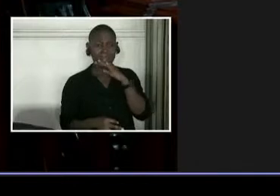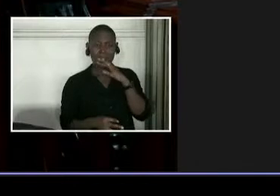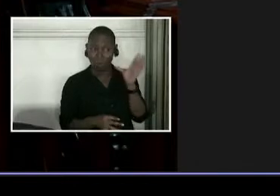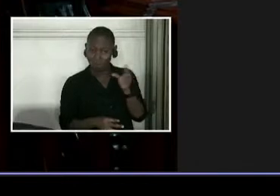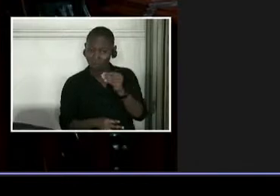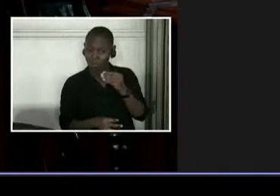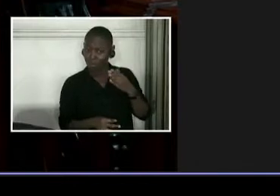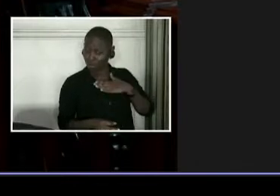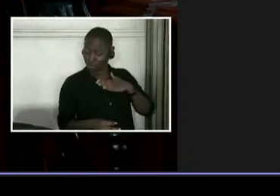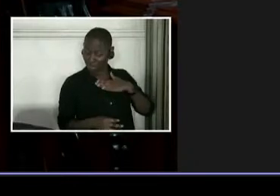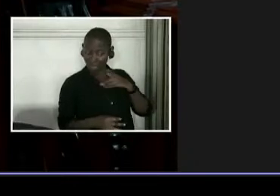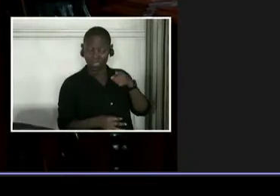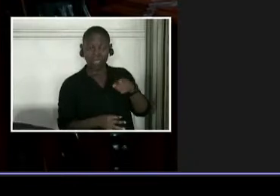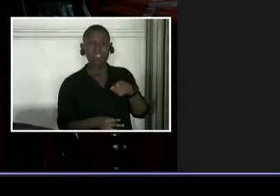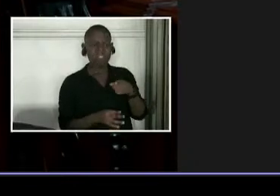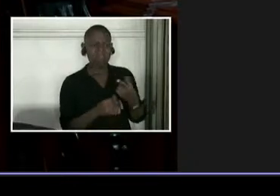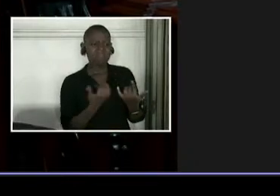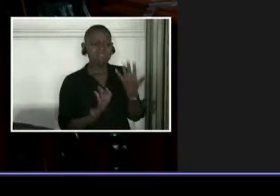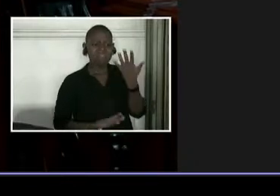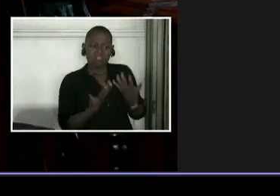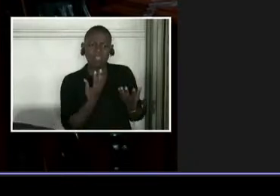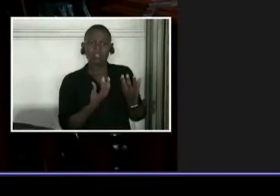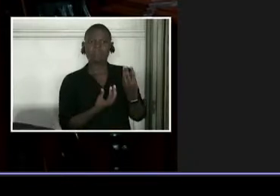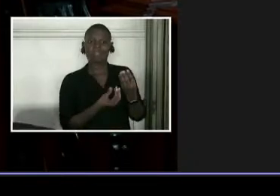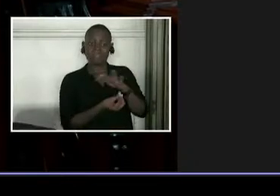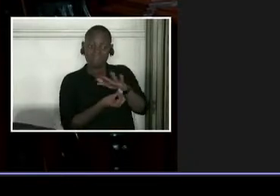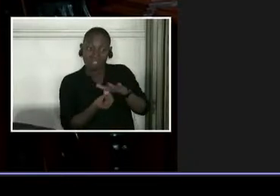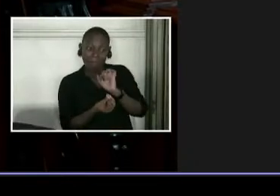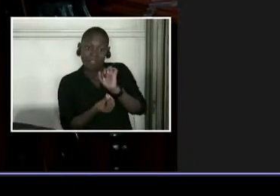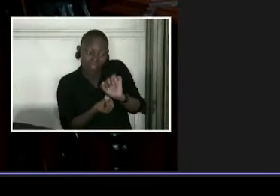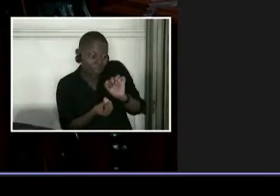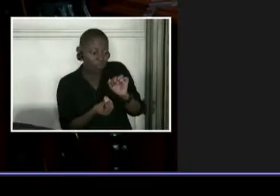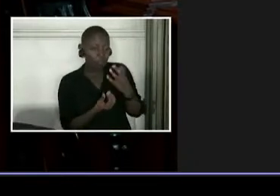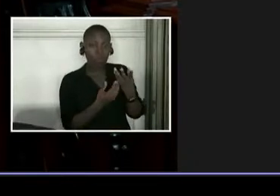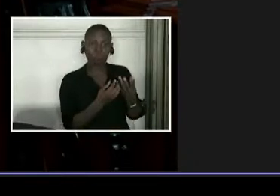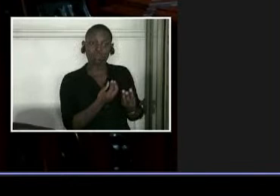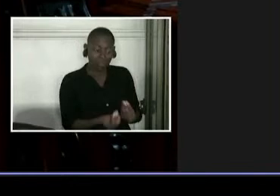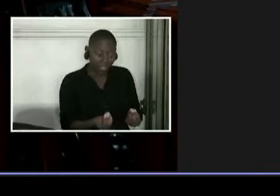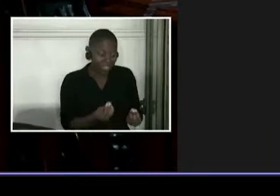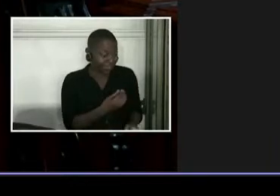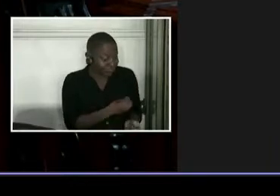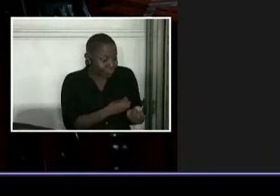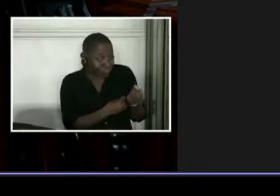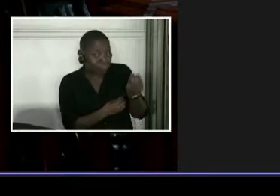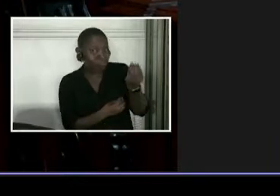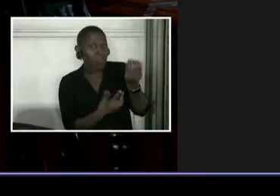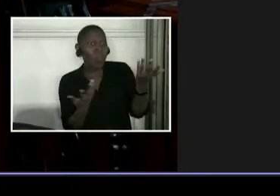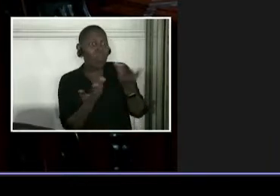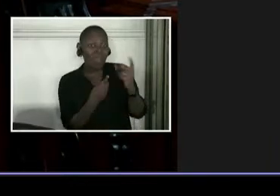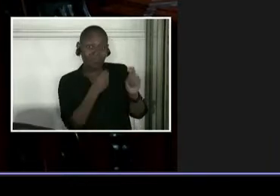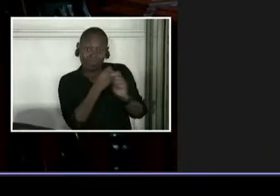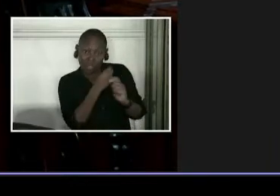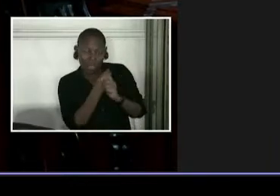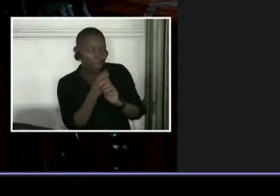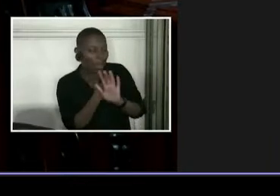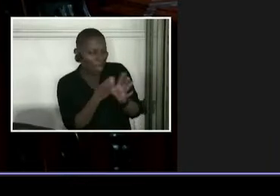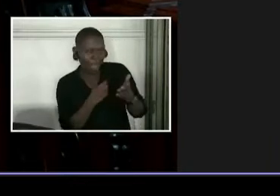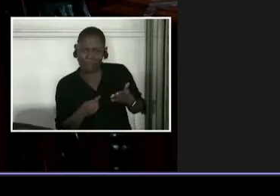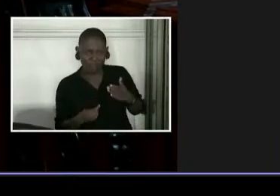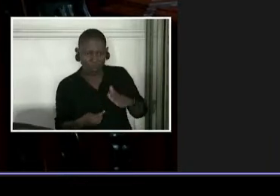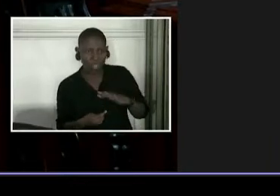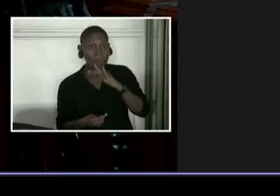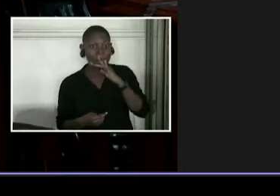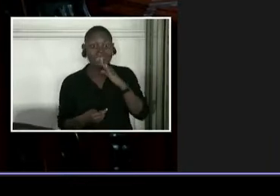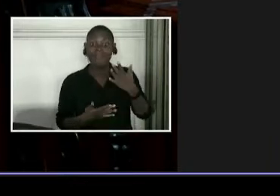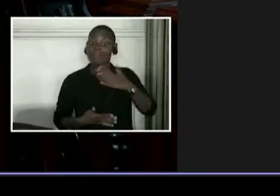Akekho umuntu othanda ukukhulisa iy'ngane zakhe nomndeni wakhe emjondolo. Labo abahlala emjondolo abangabandlululo bayaludinga uthando futhi